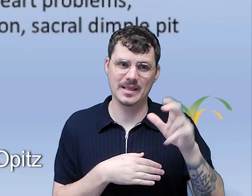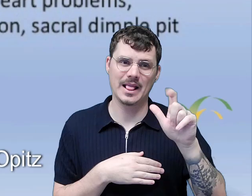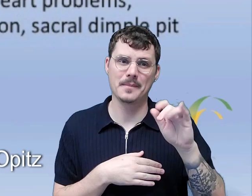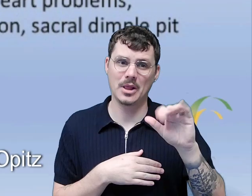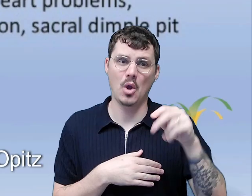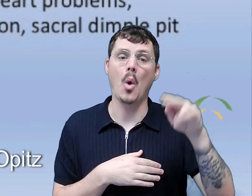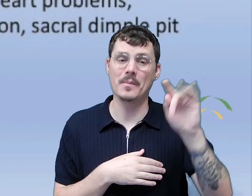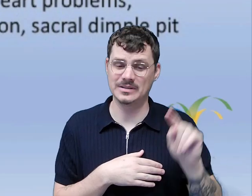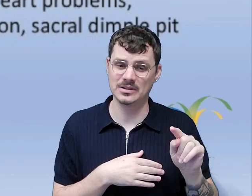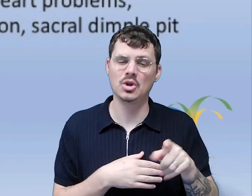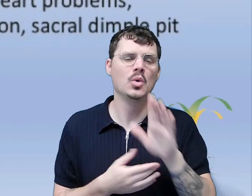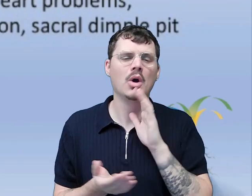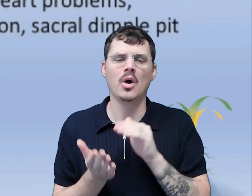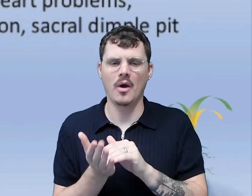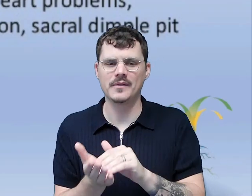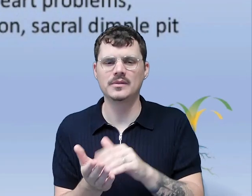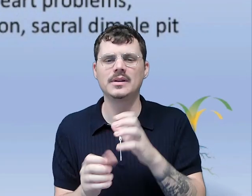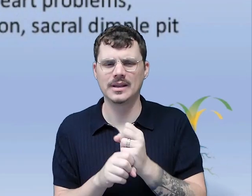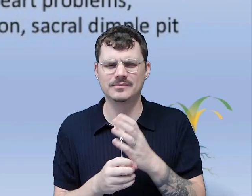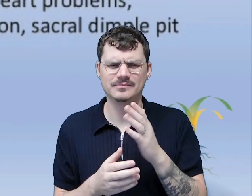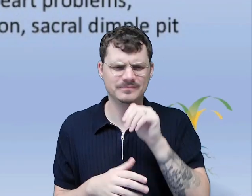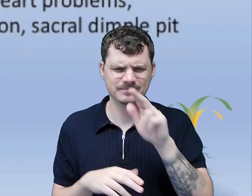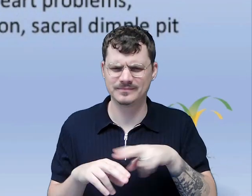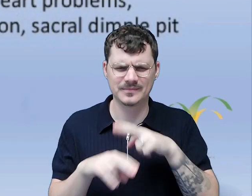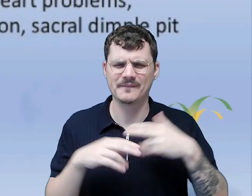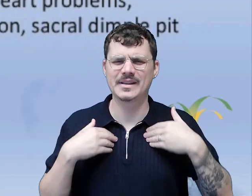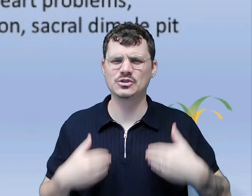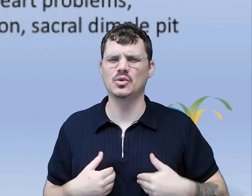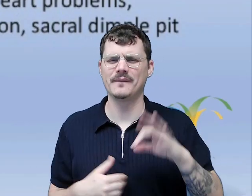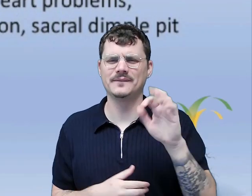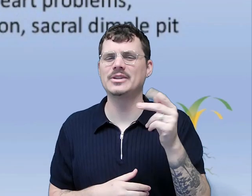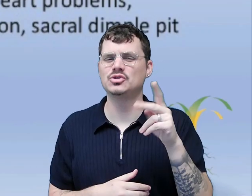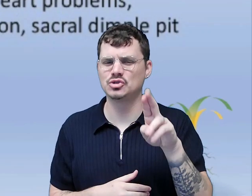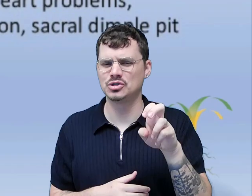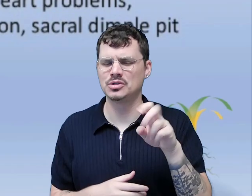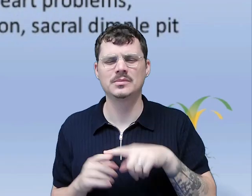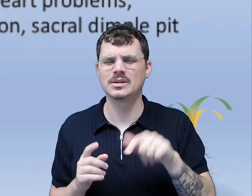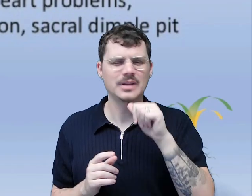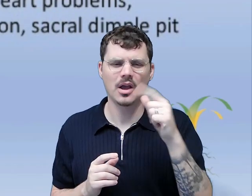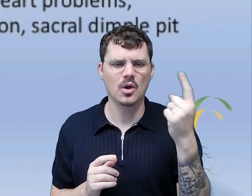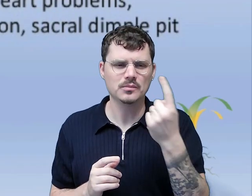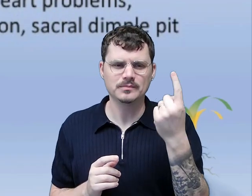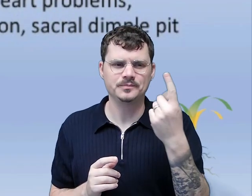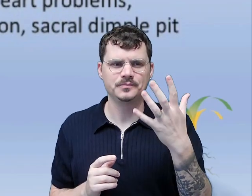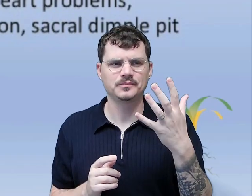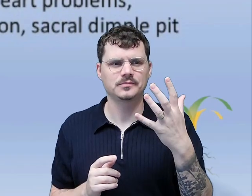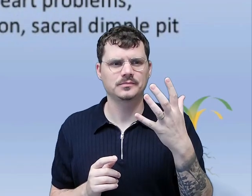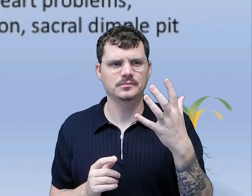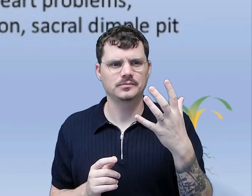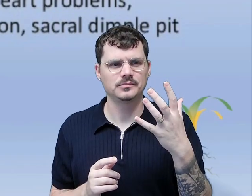got Smith-Lemli-Opitz syndrome, you'll often get unusual physical features, but they're not